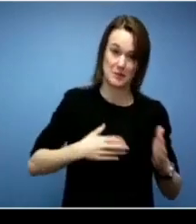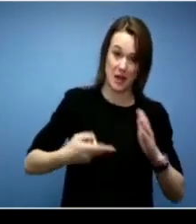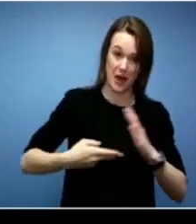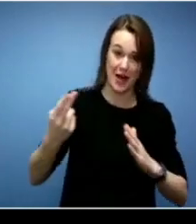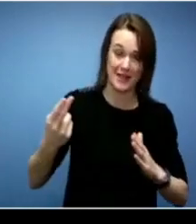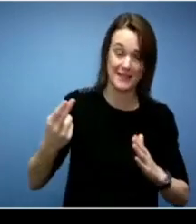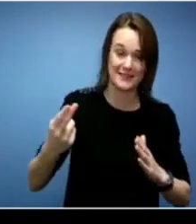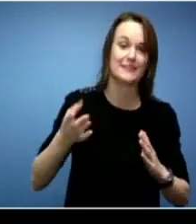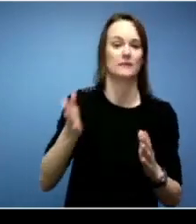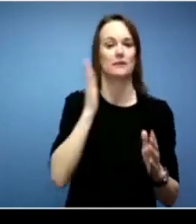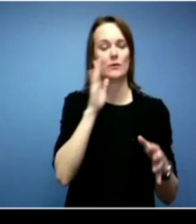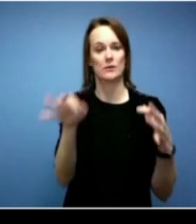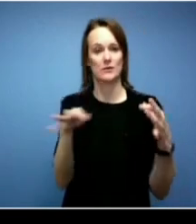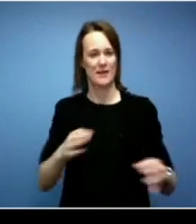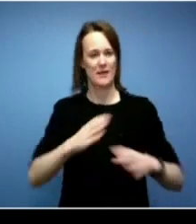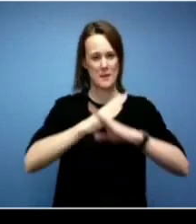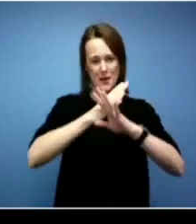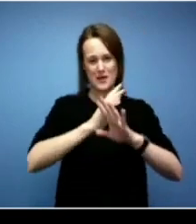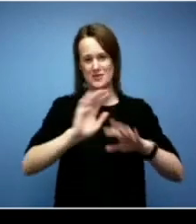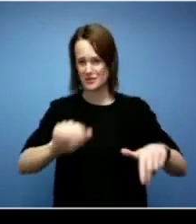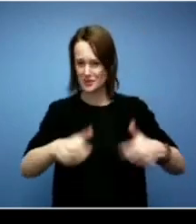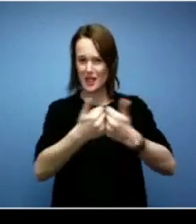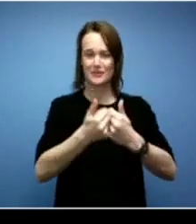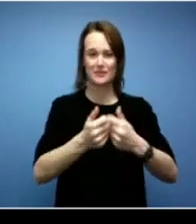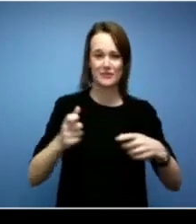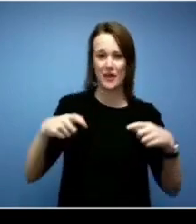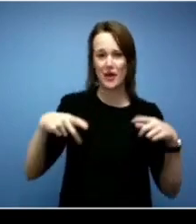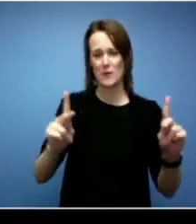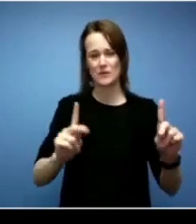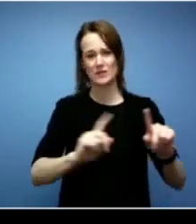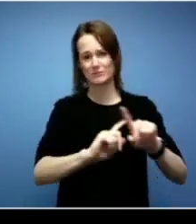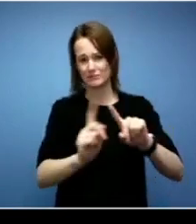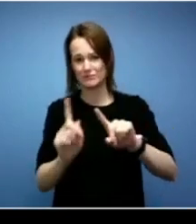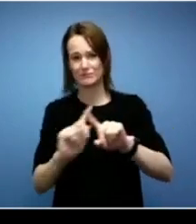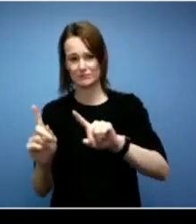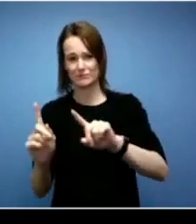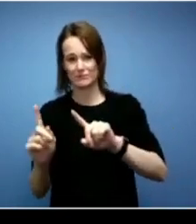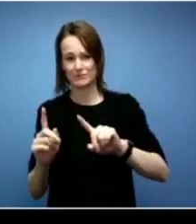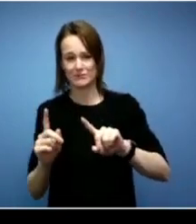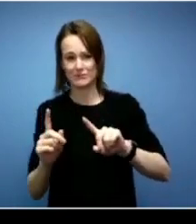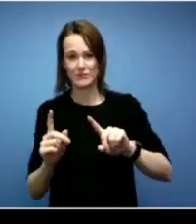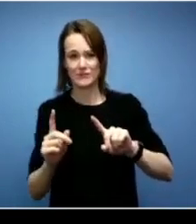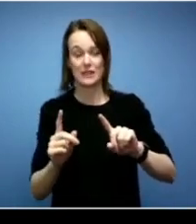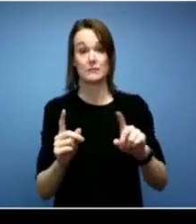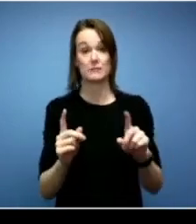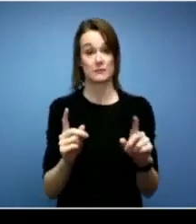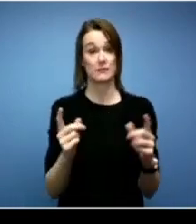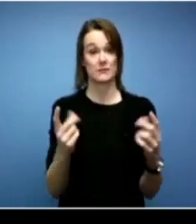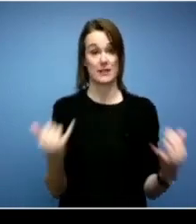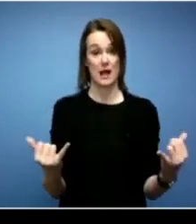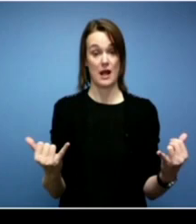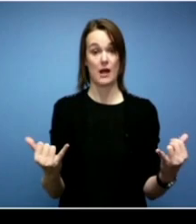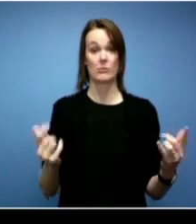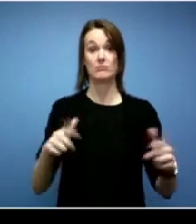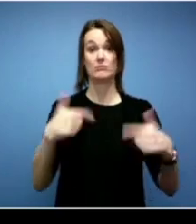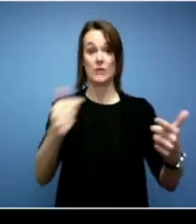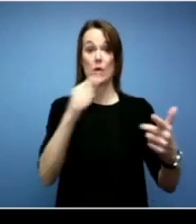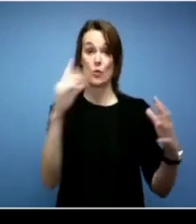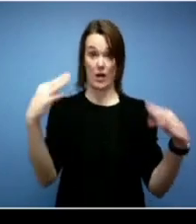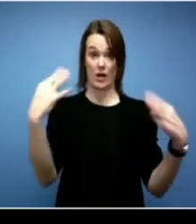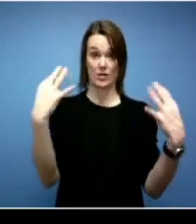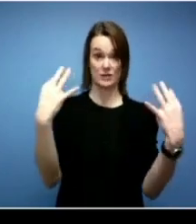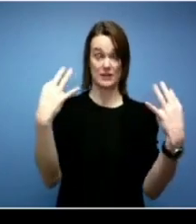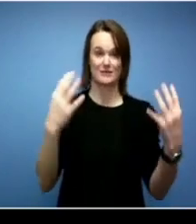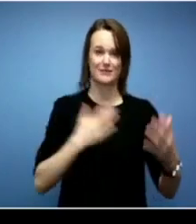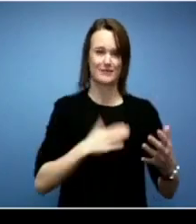barriers, some of the challenges and the opportunities facing our panelists, we need you to go out of your way to support Black business